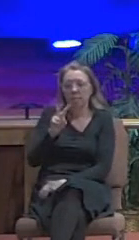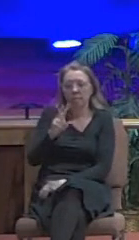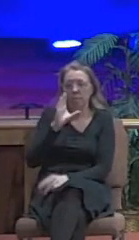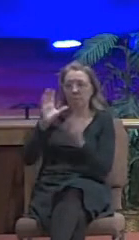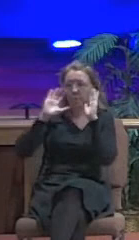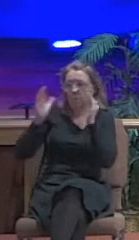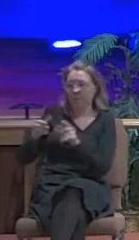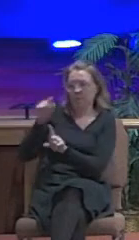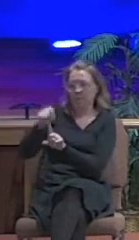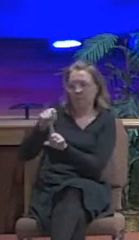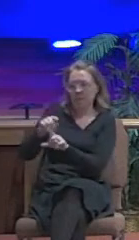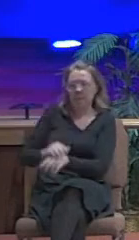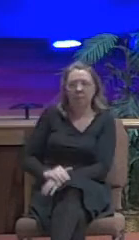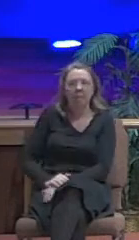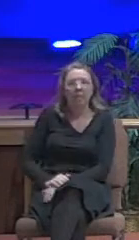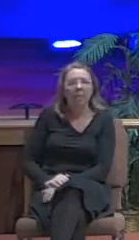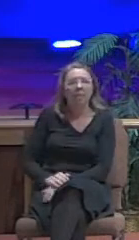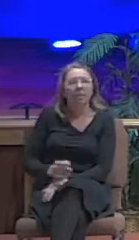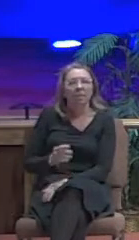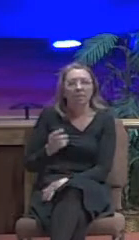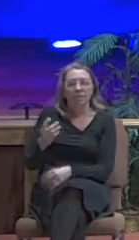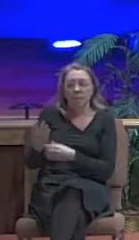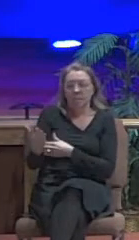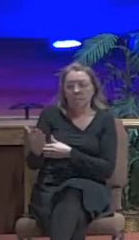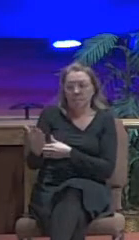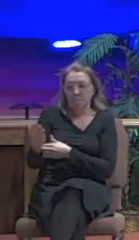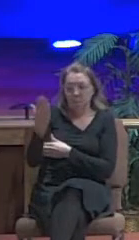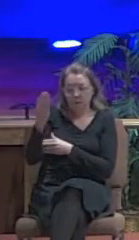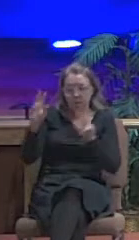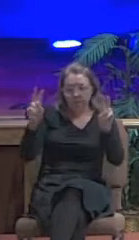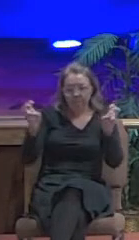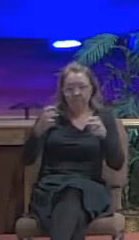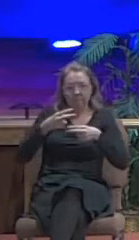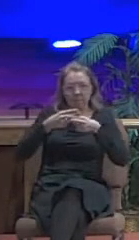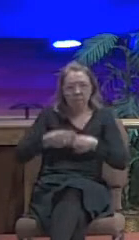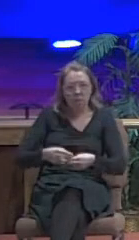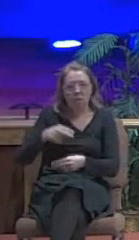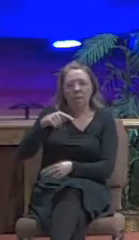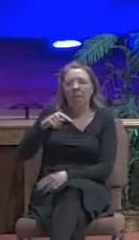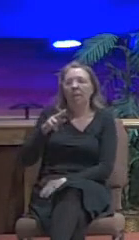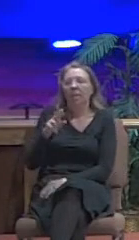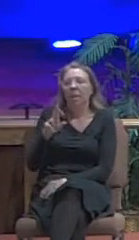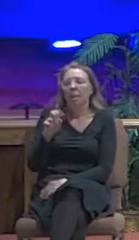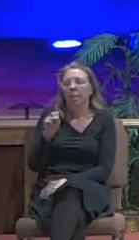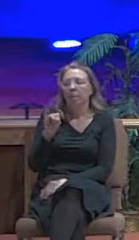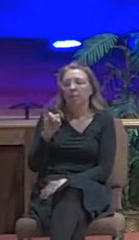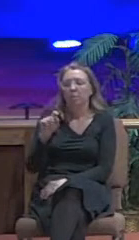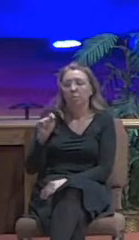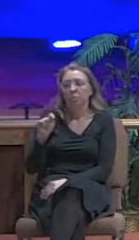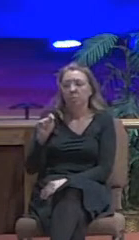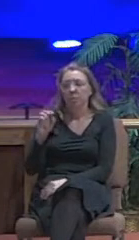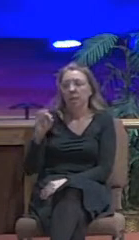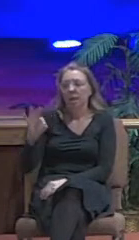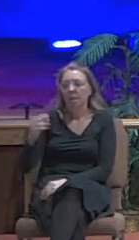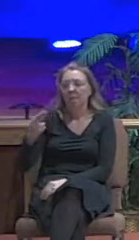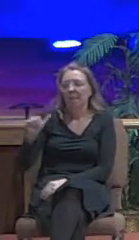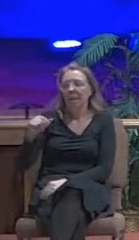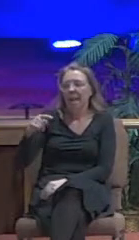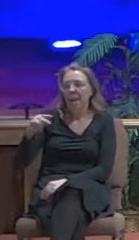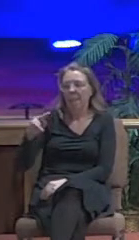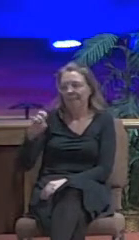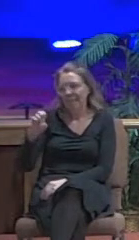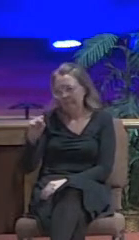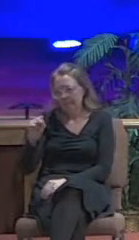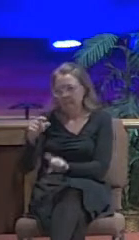And this morning's sermon is titled, The Pursuit of Happiness. The Pursuit of Happiness. How many think that